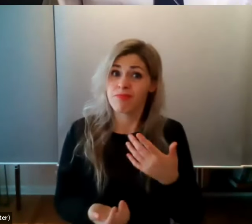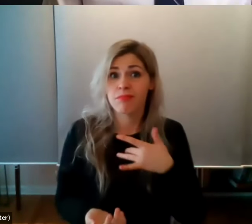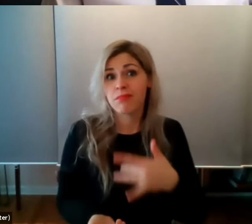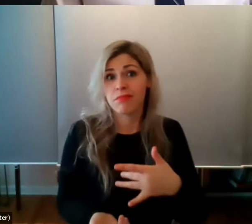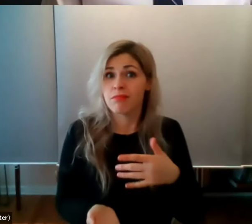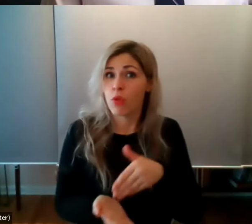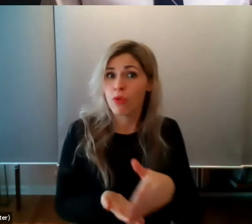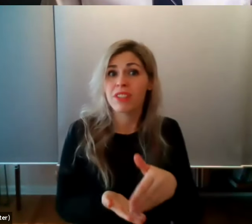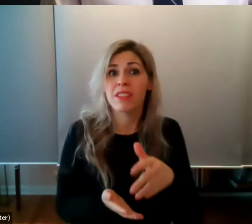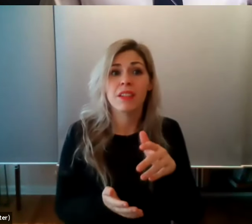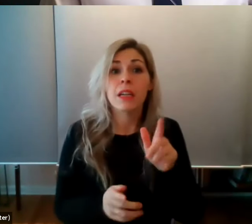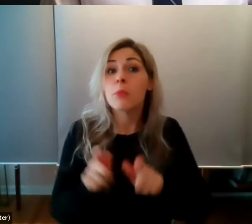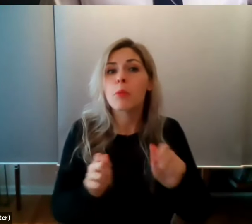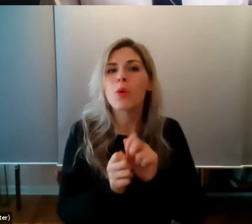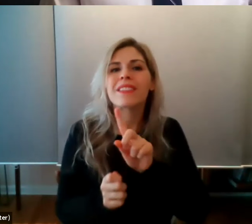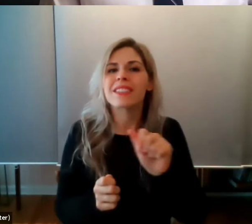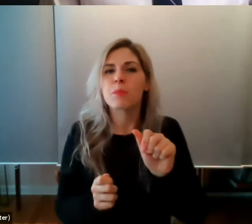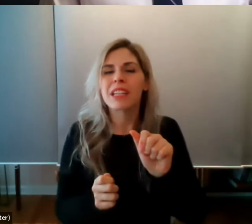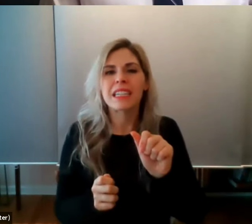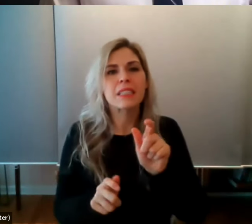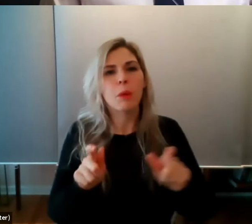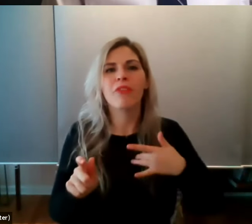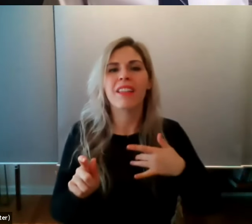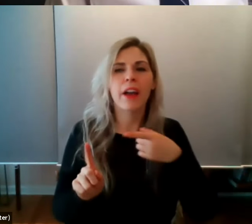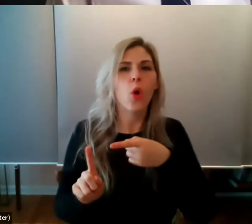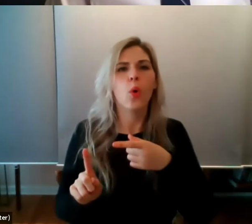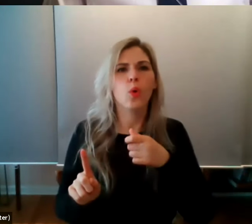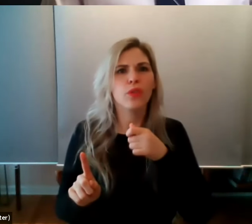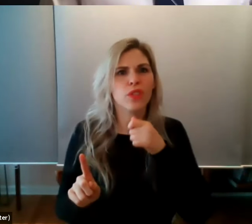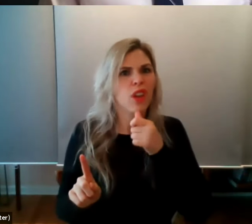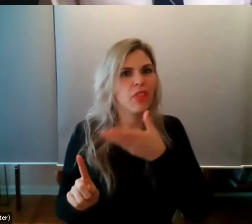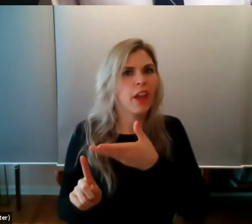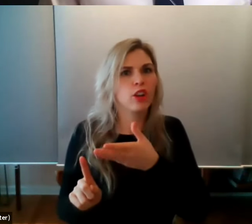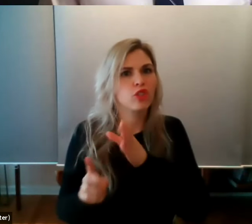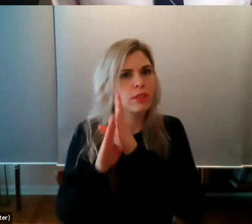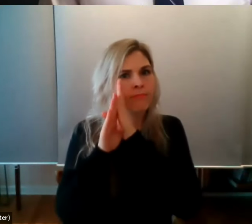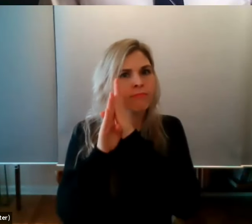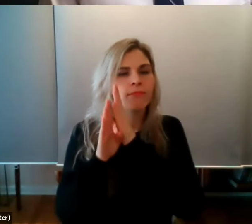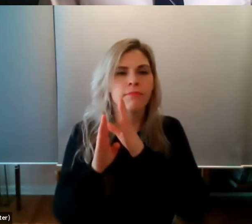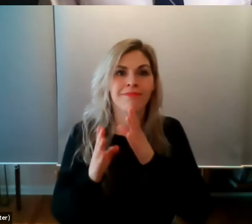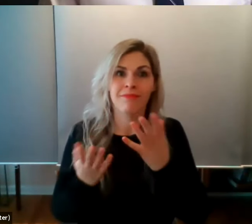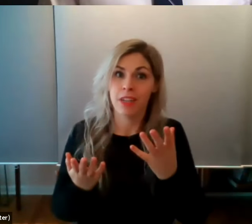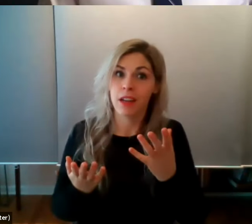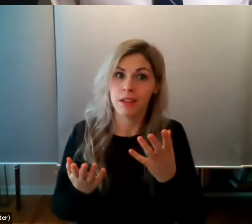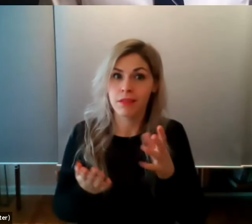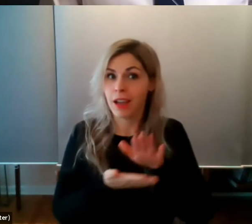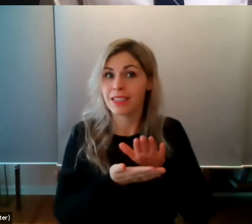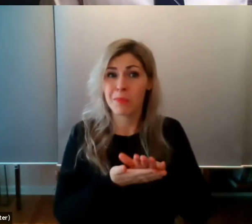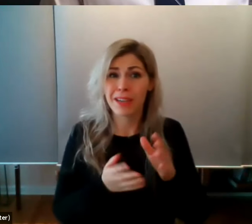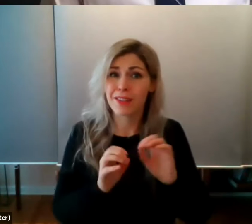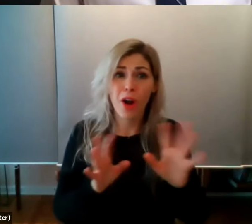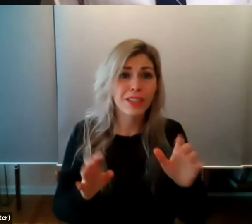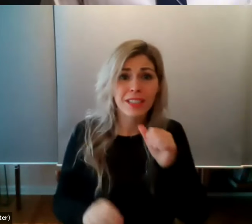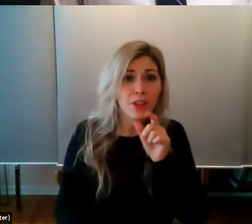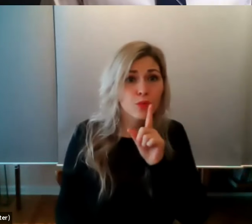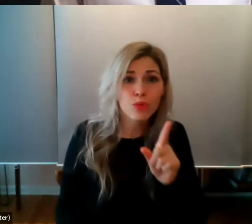the idea is that people with disabilities don't exist in academia or research, which is obviously not true at all. And it's